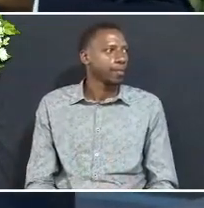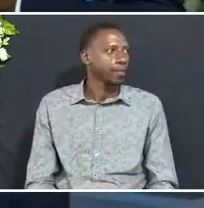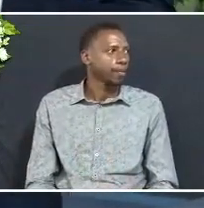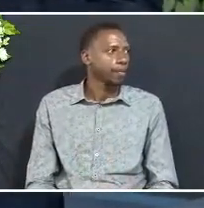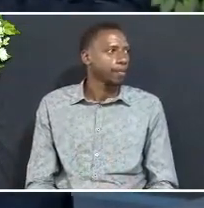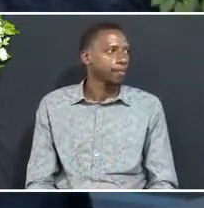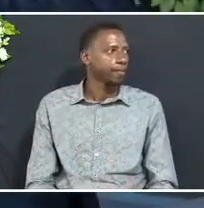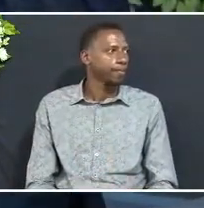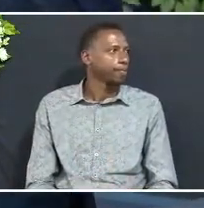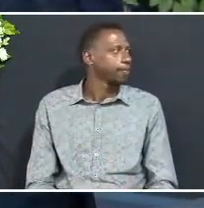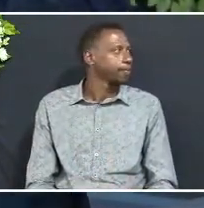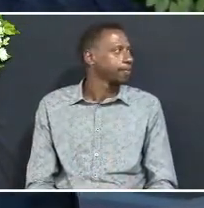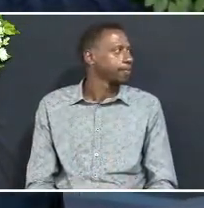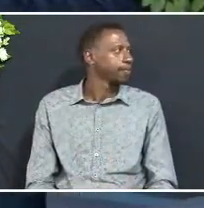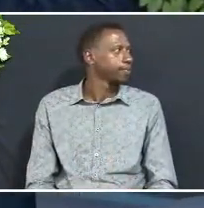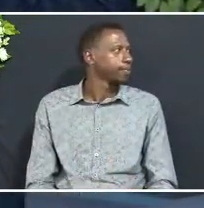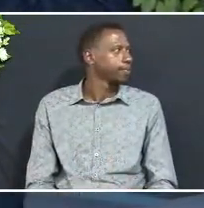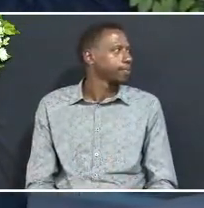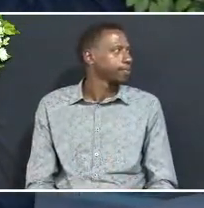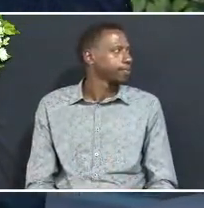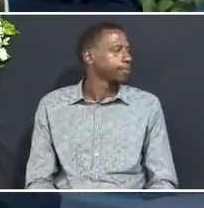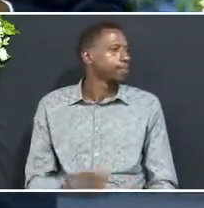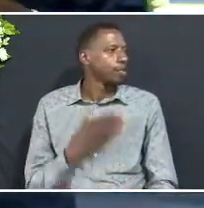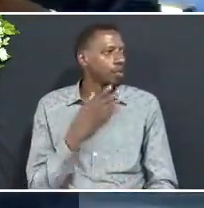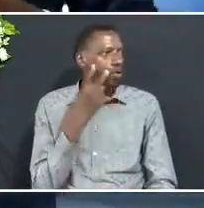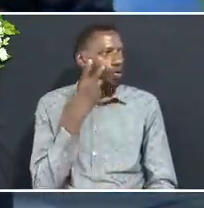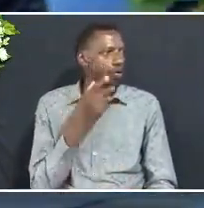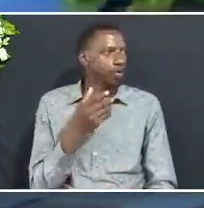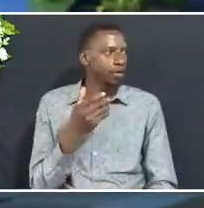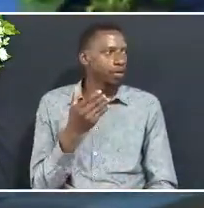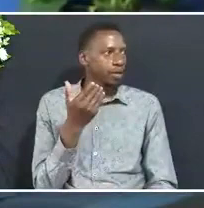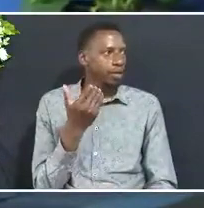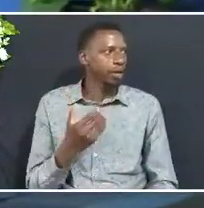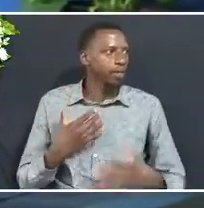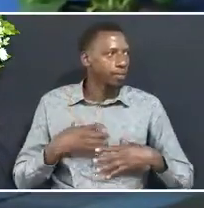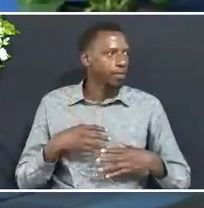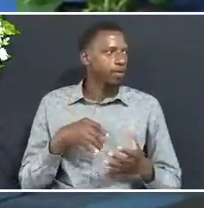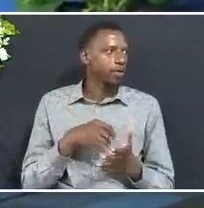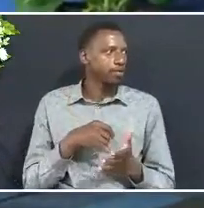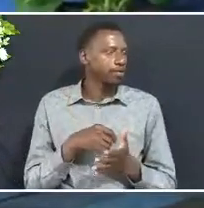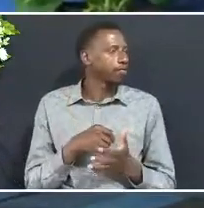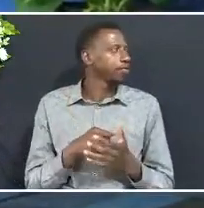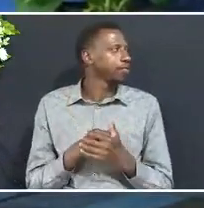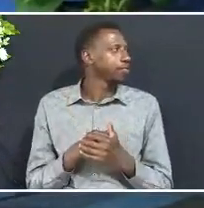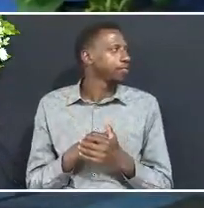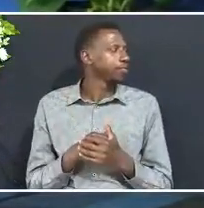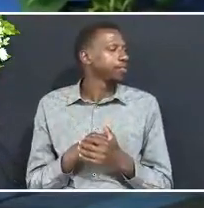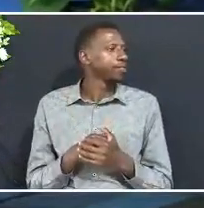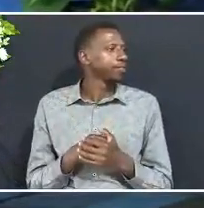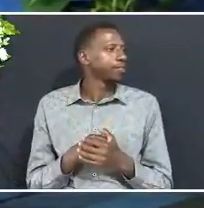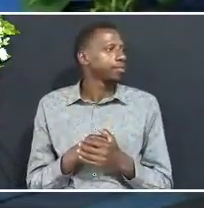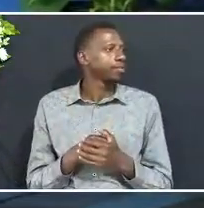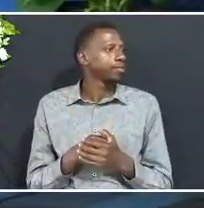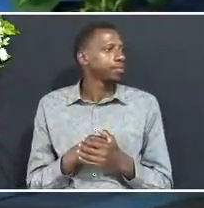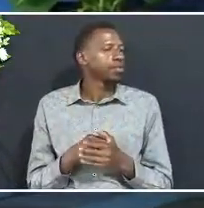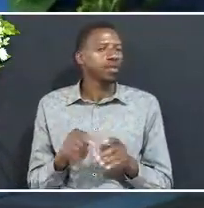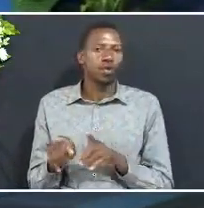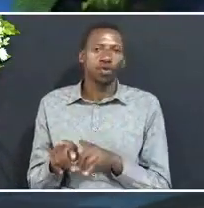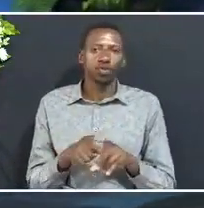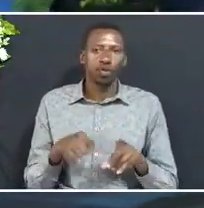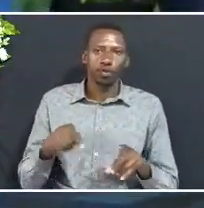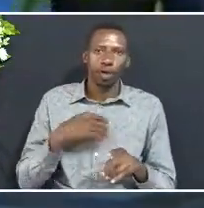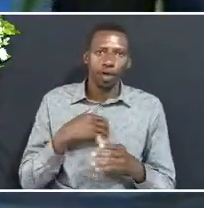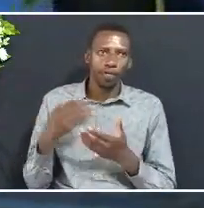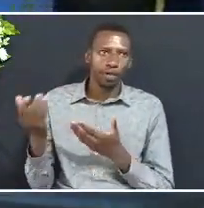I want to see young people involving themselves come over. So we have also received